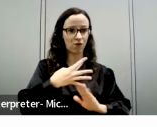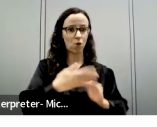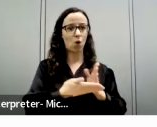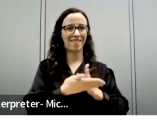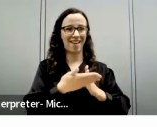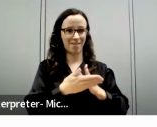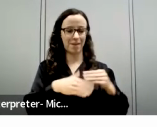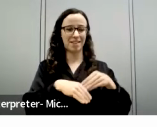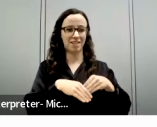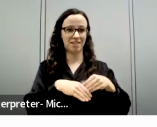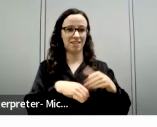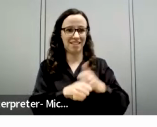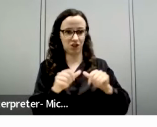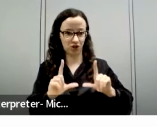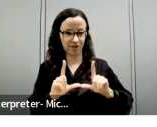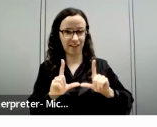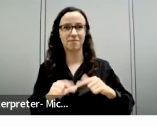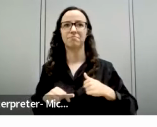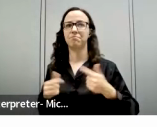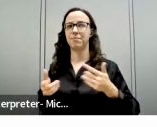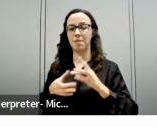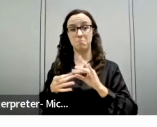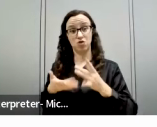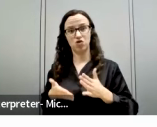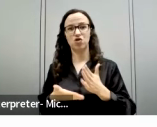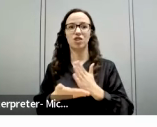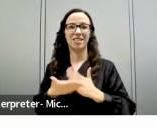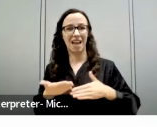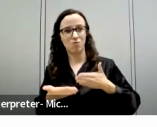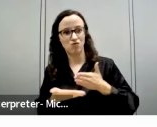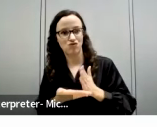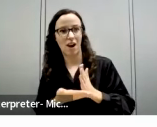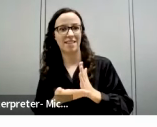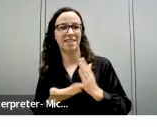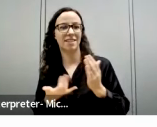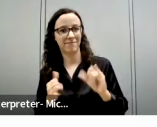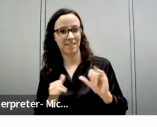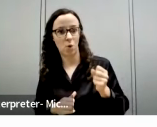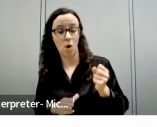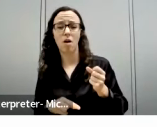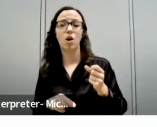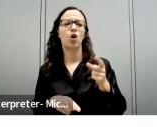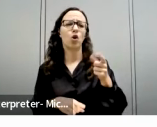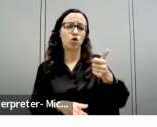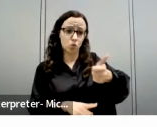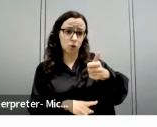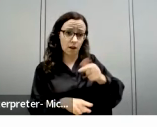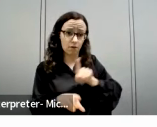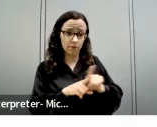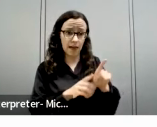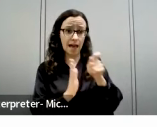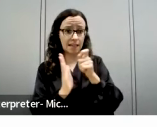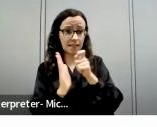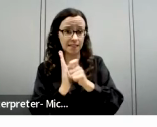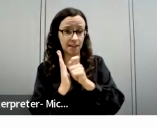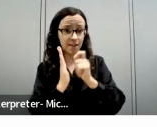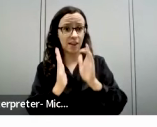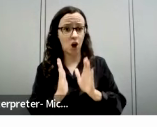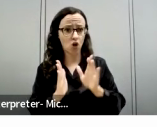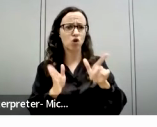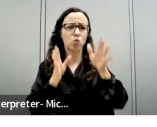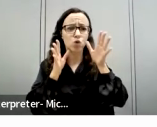licenses. I mentioned before that it's some rights reserved, but you as the author of the work get to choose which rights you are reserving